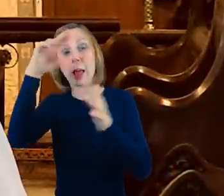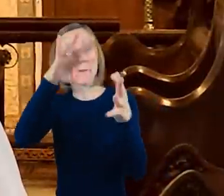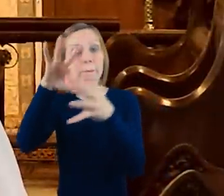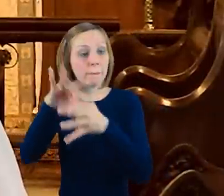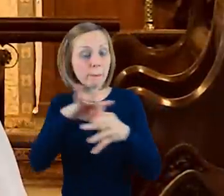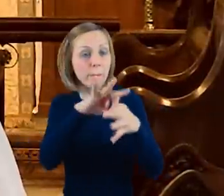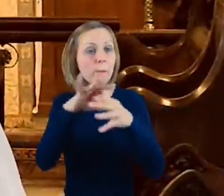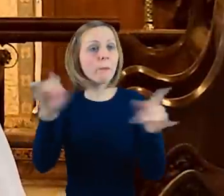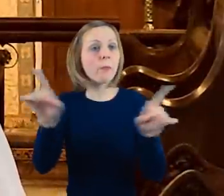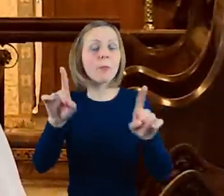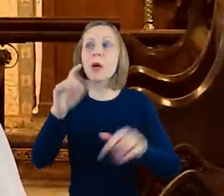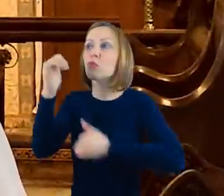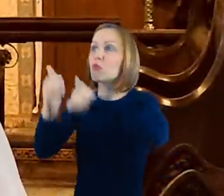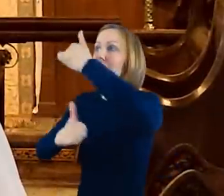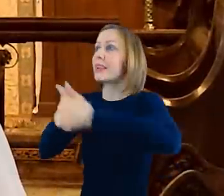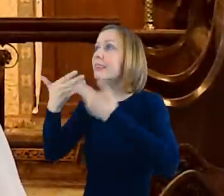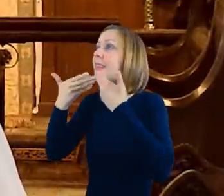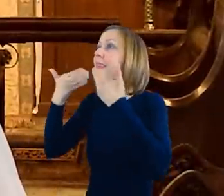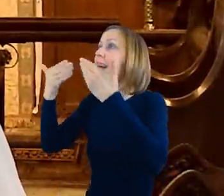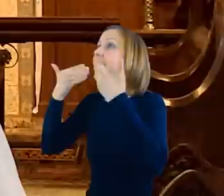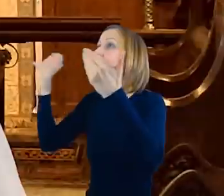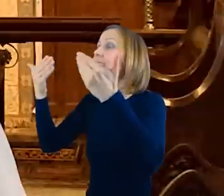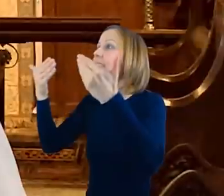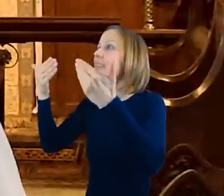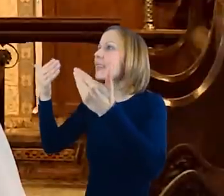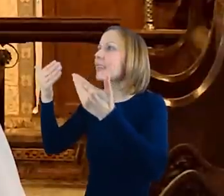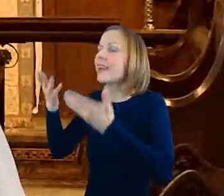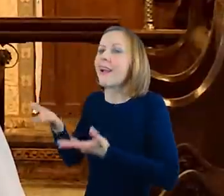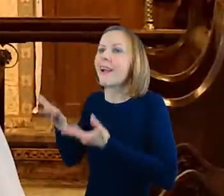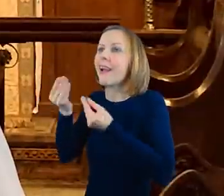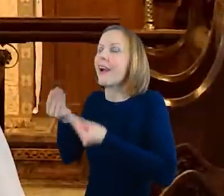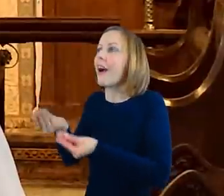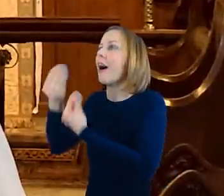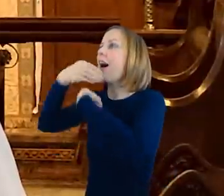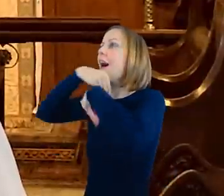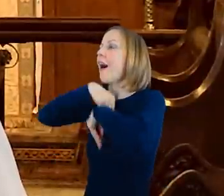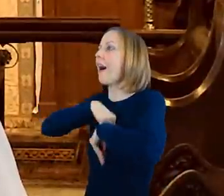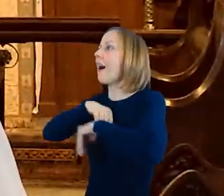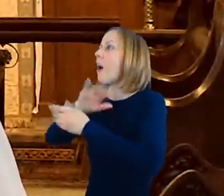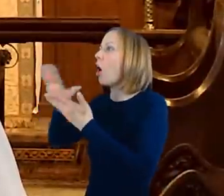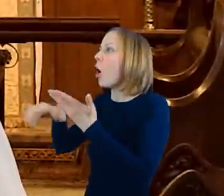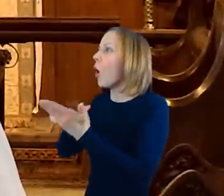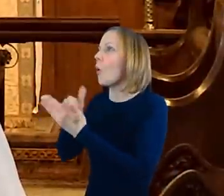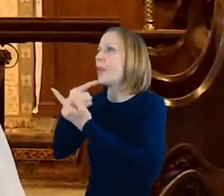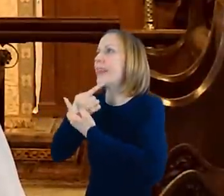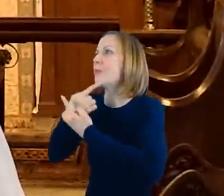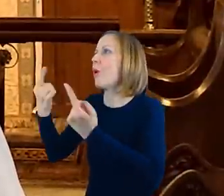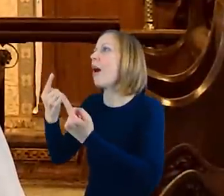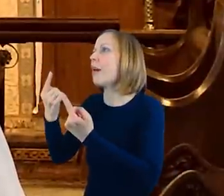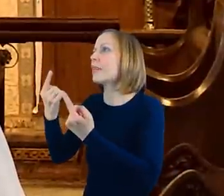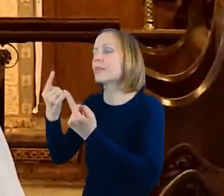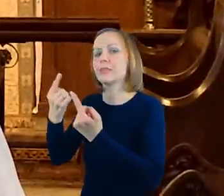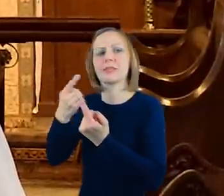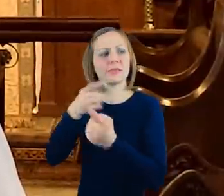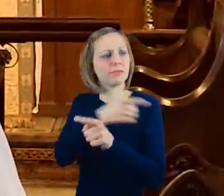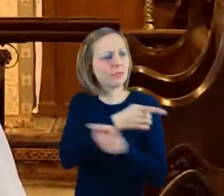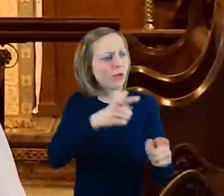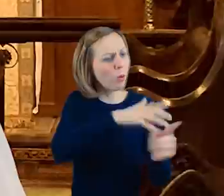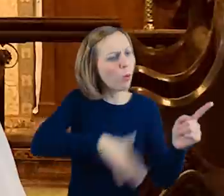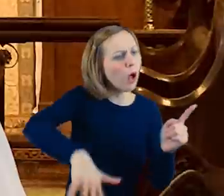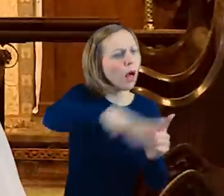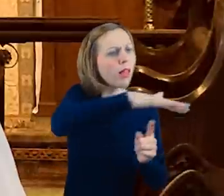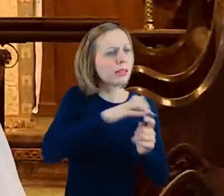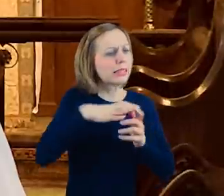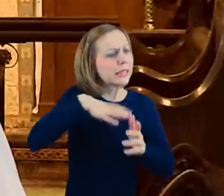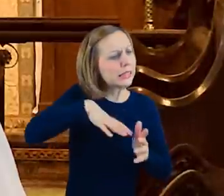praise and thanksgiving, to hear and receive God's holy word, to pray for the needs of the world, and